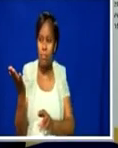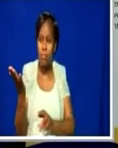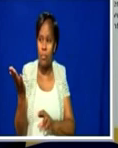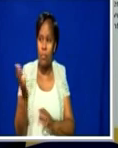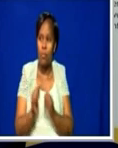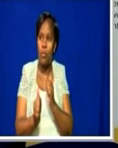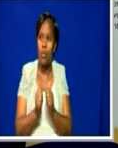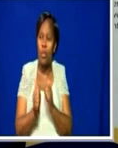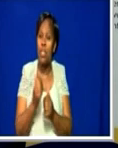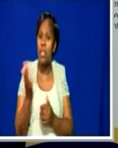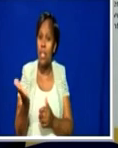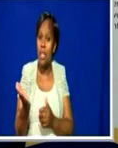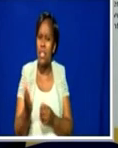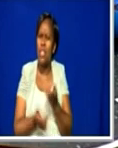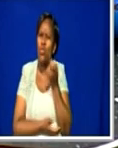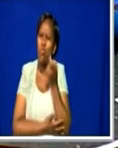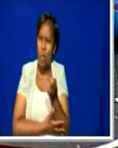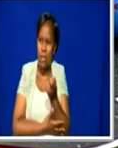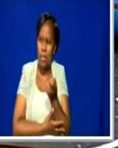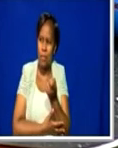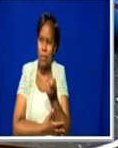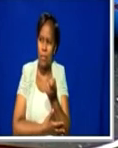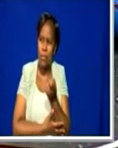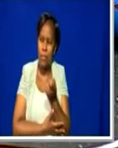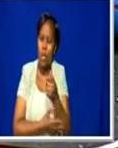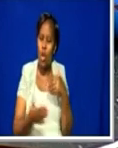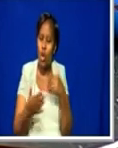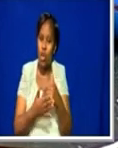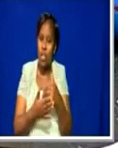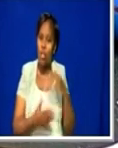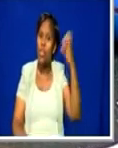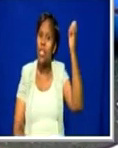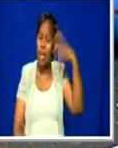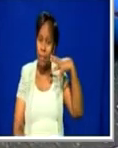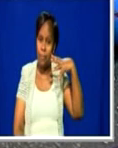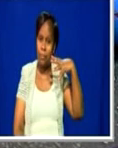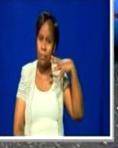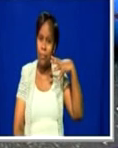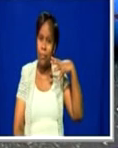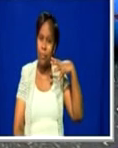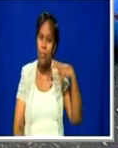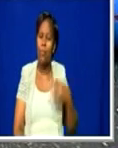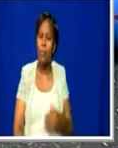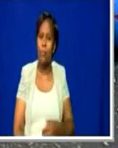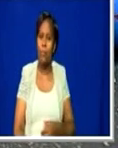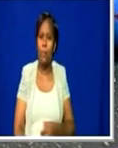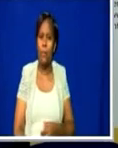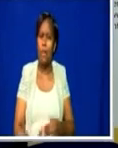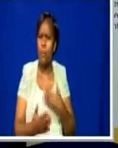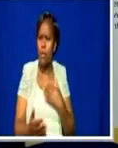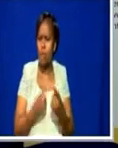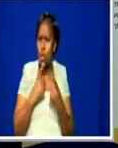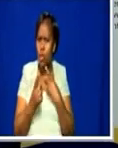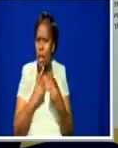is, we can say in fact it is the smallest. So as you're planet. saying, it's the closest. It means Yes, that it means it is very close to you know, the sun. initially when you were talking